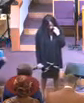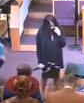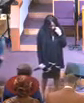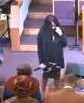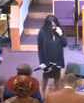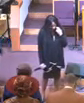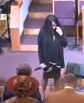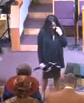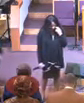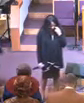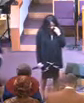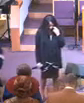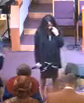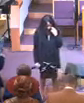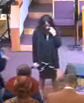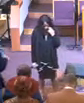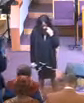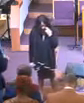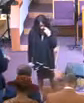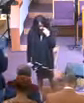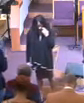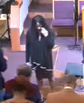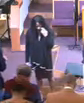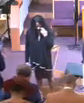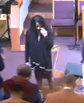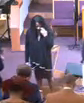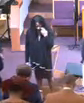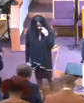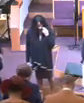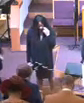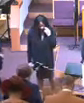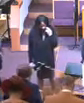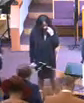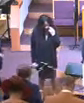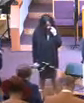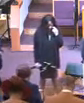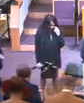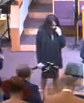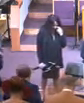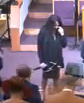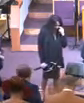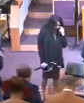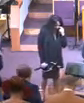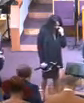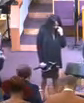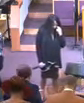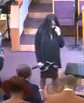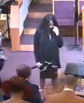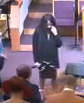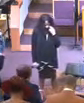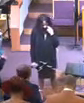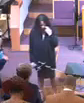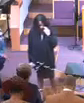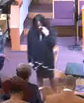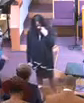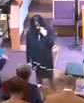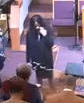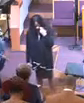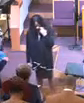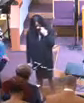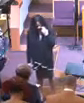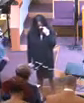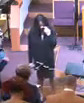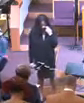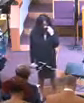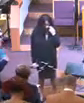ask, Lord, that you would just come down and dwell within our spirits, Lord. If you would just touch our bodies, let us feel your presence,